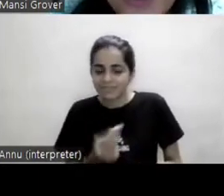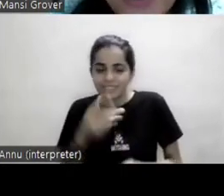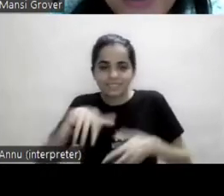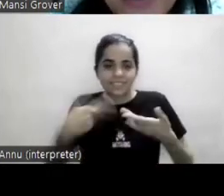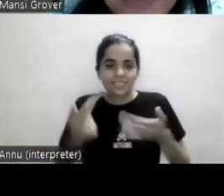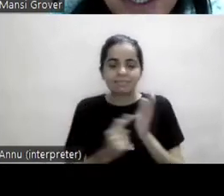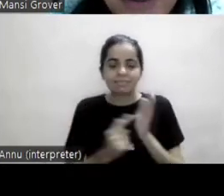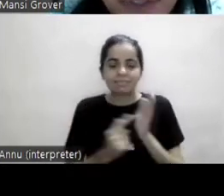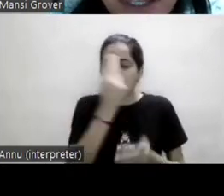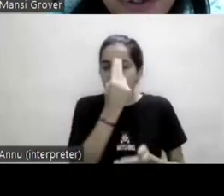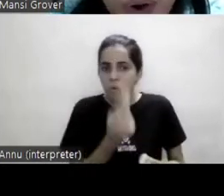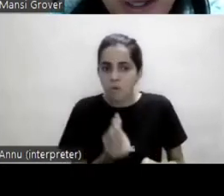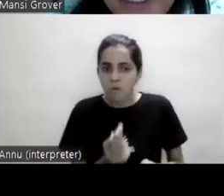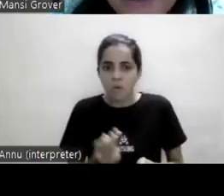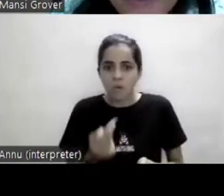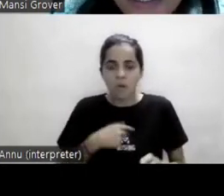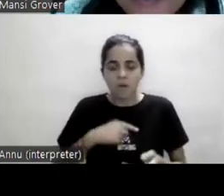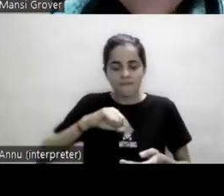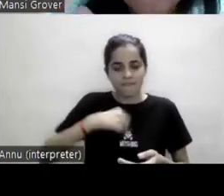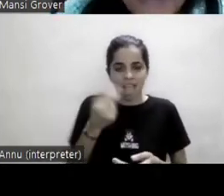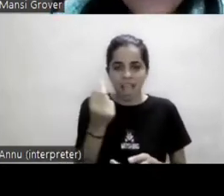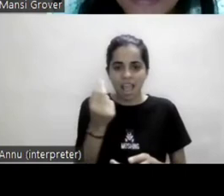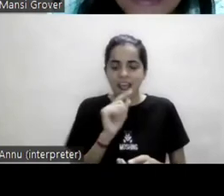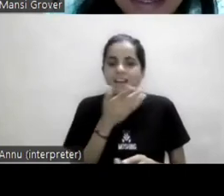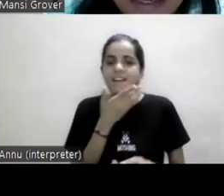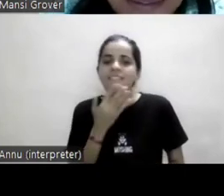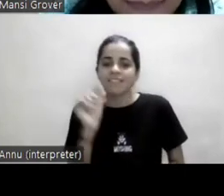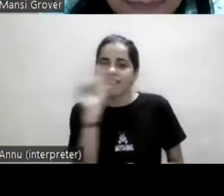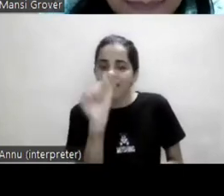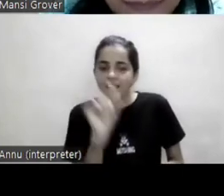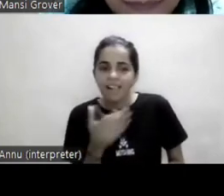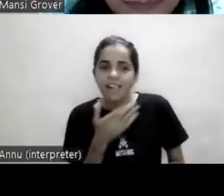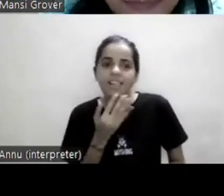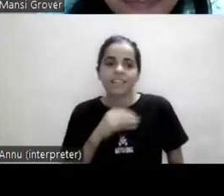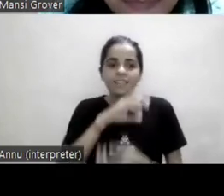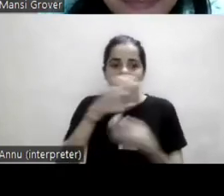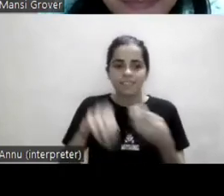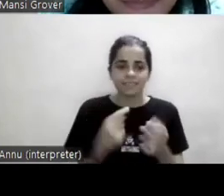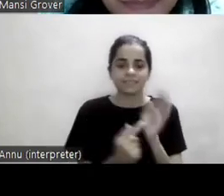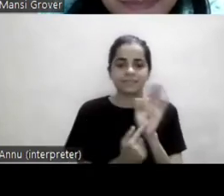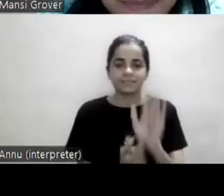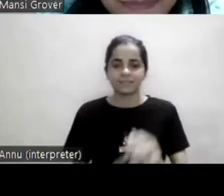would color with a crayon. It's made like that.